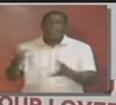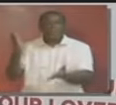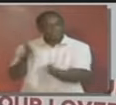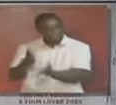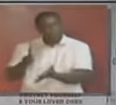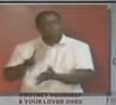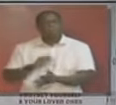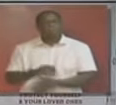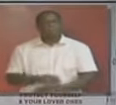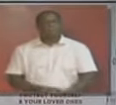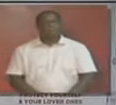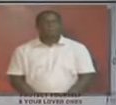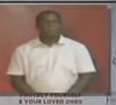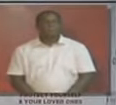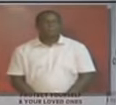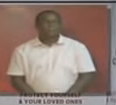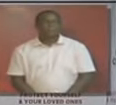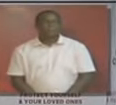practice.